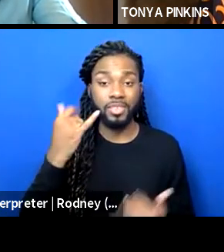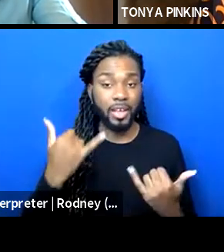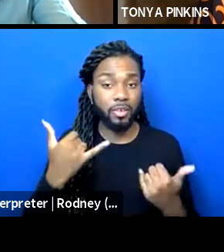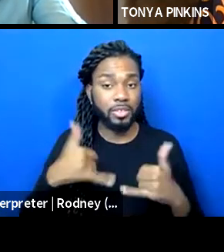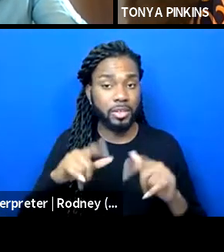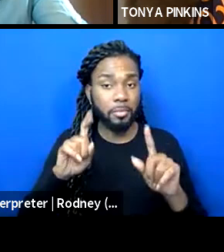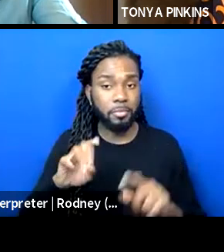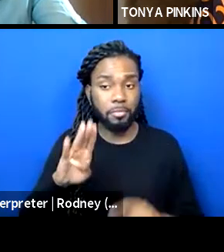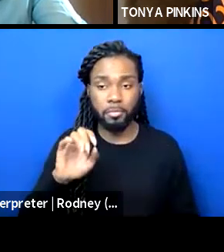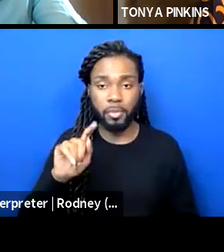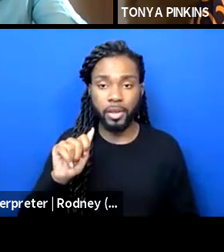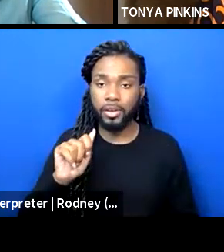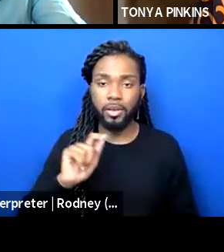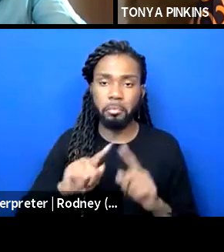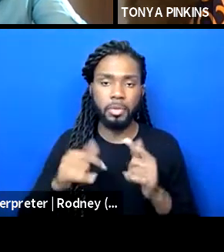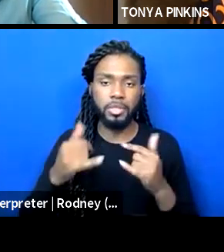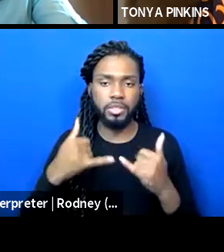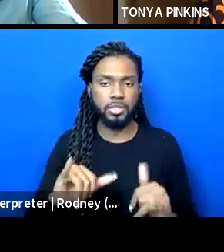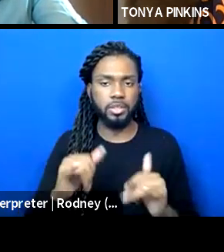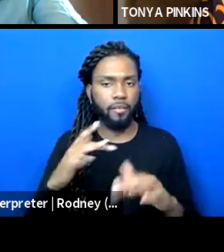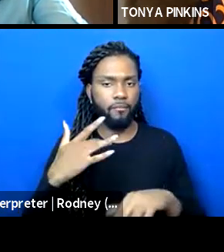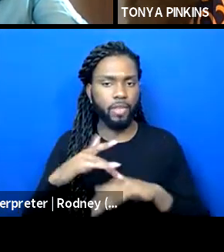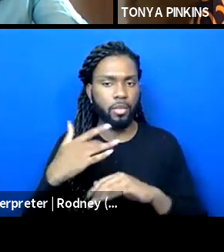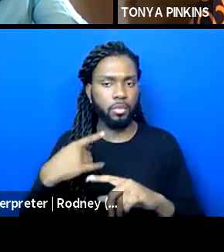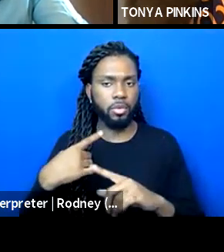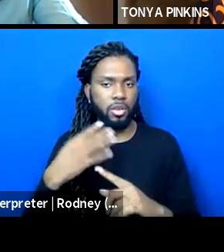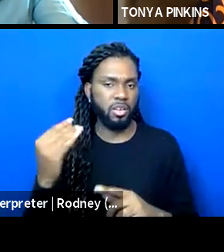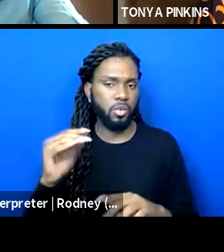is available and open, you know, so we